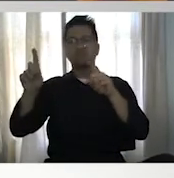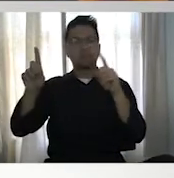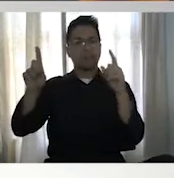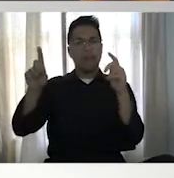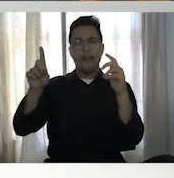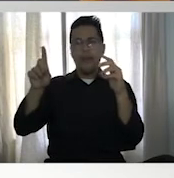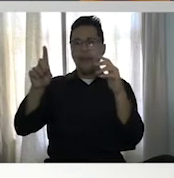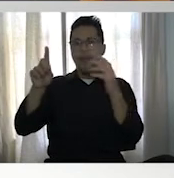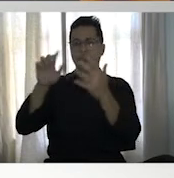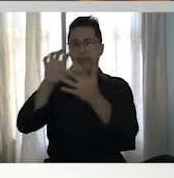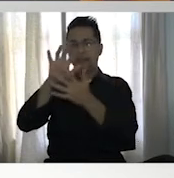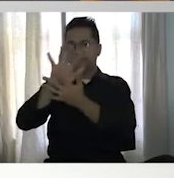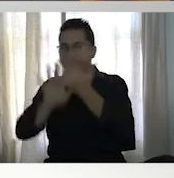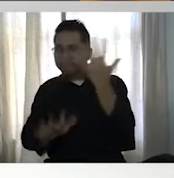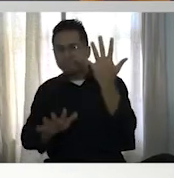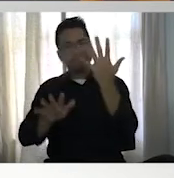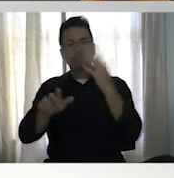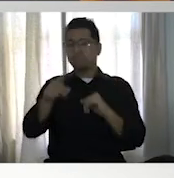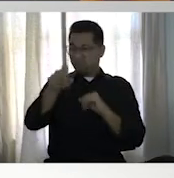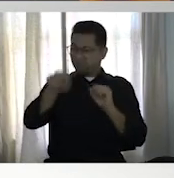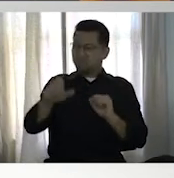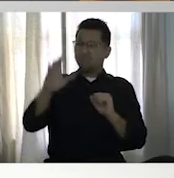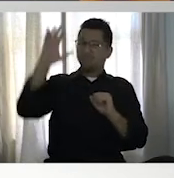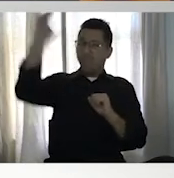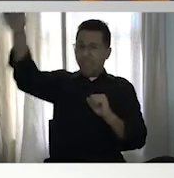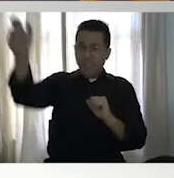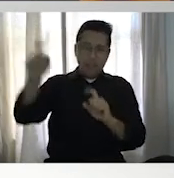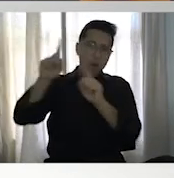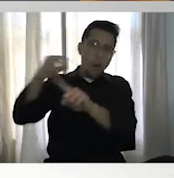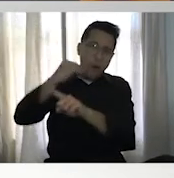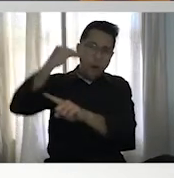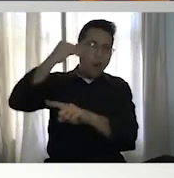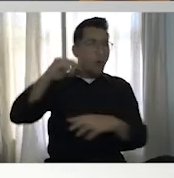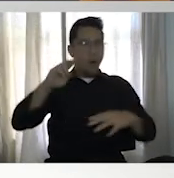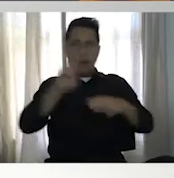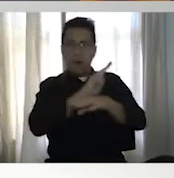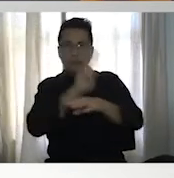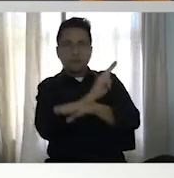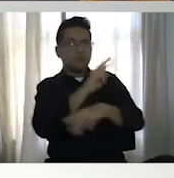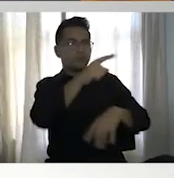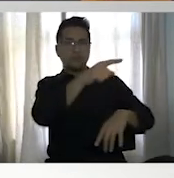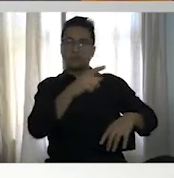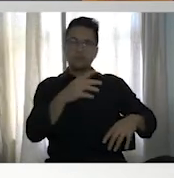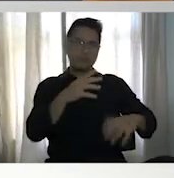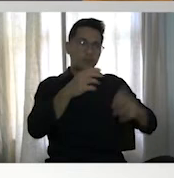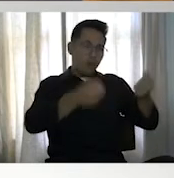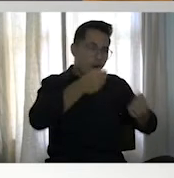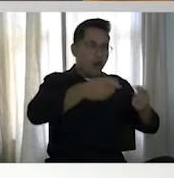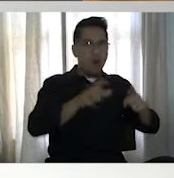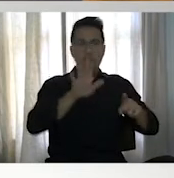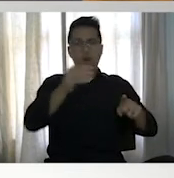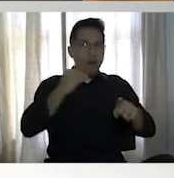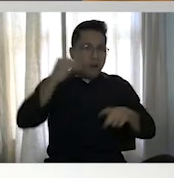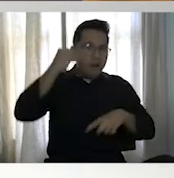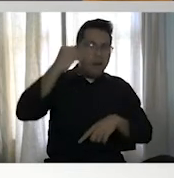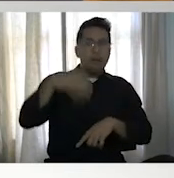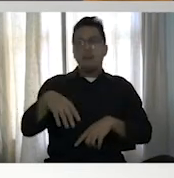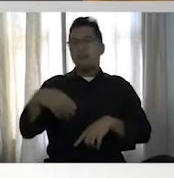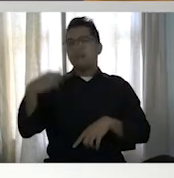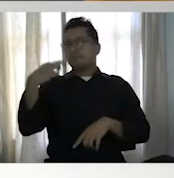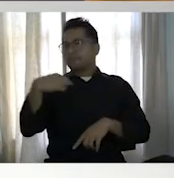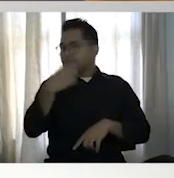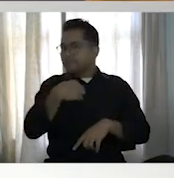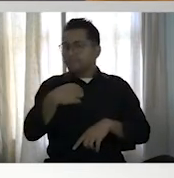so you can go home and use it in the car, in a restaurant, at your house. Not specifically this